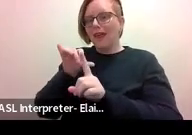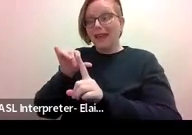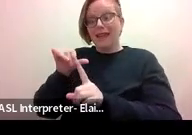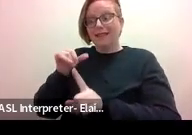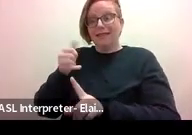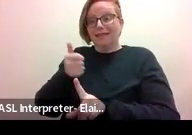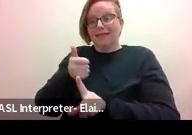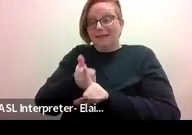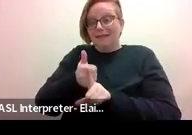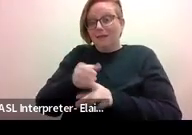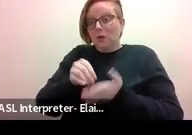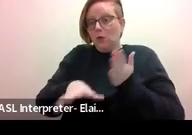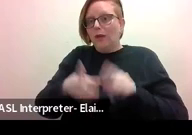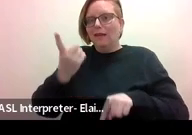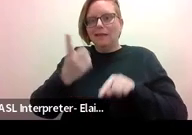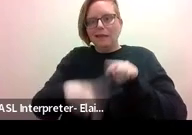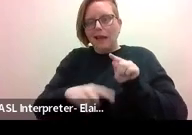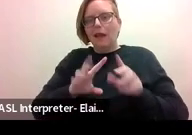ed curriculum.